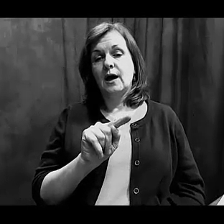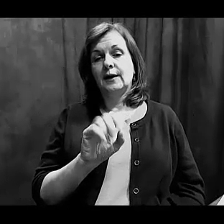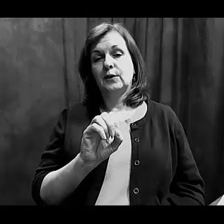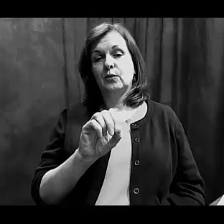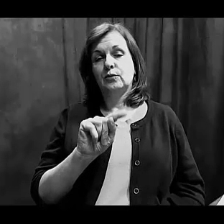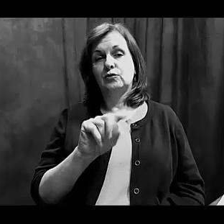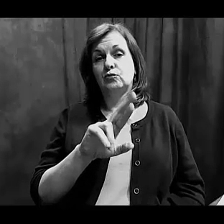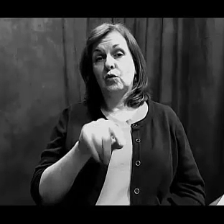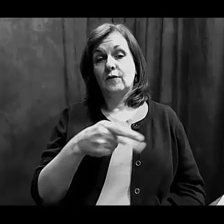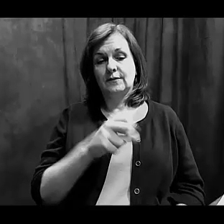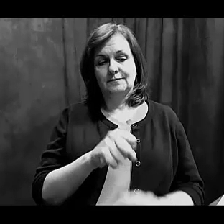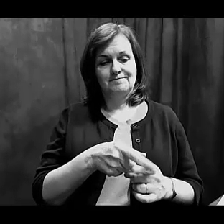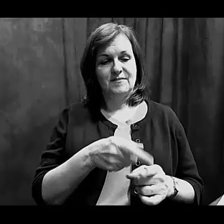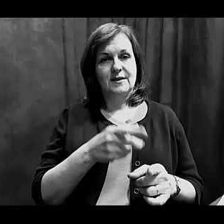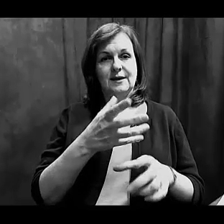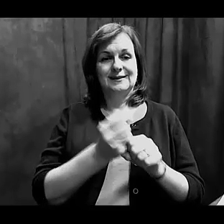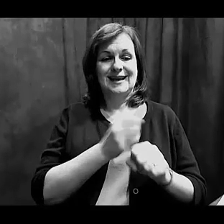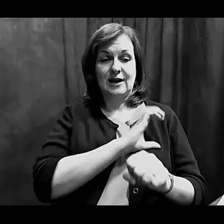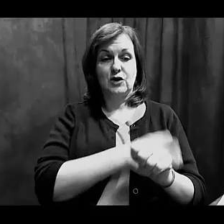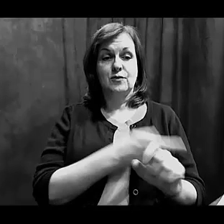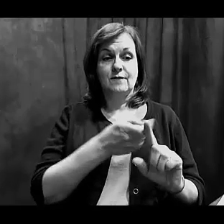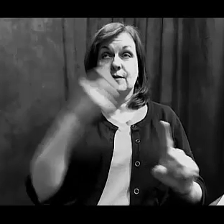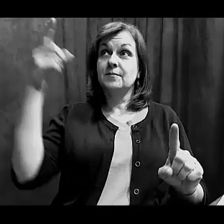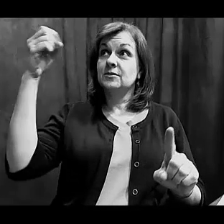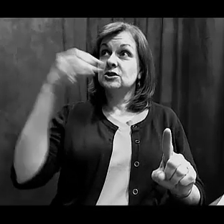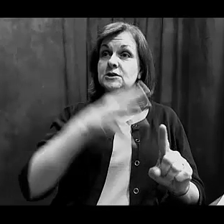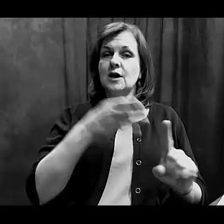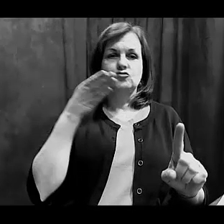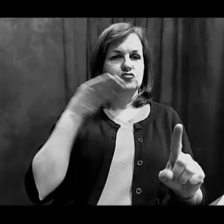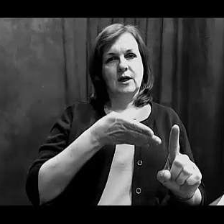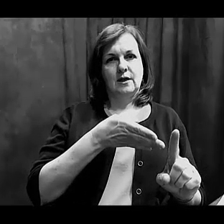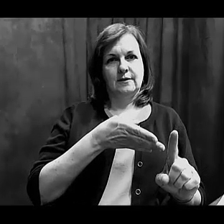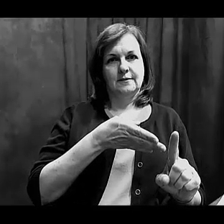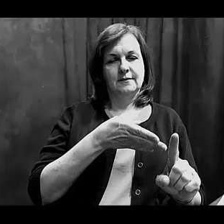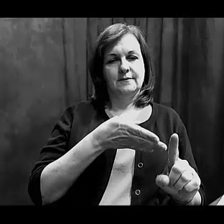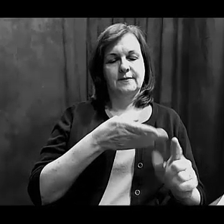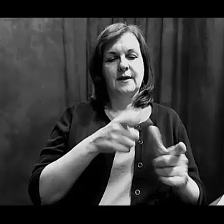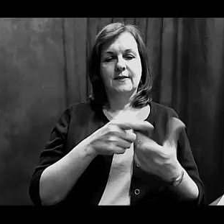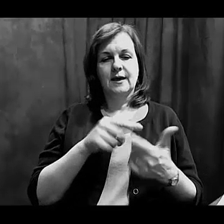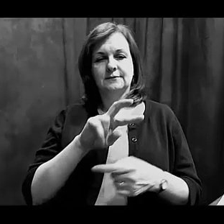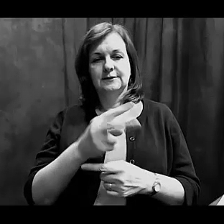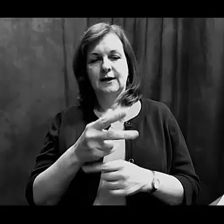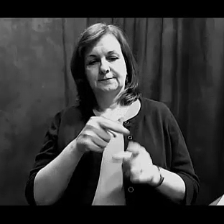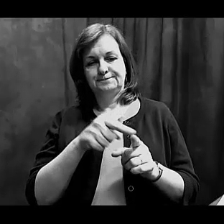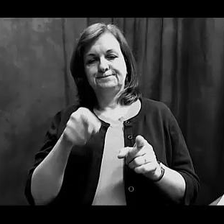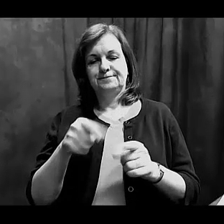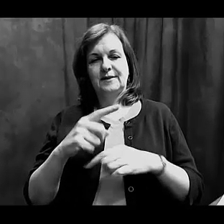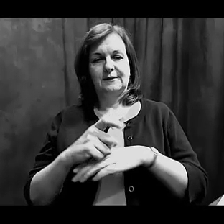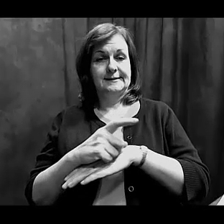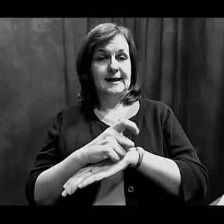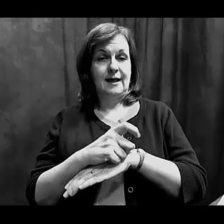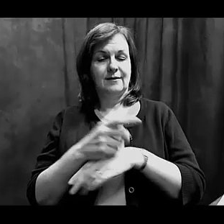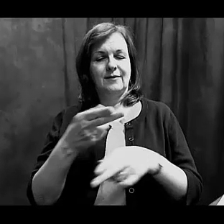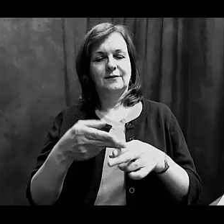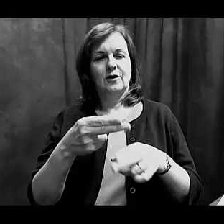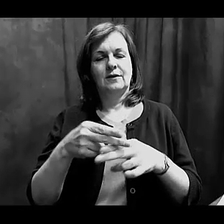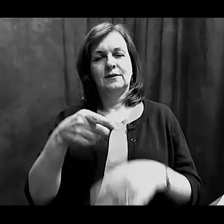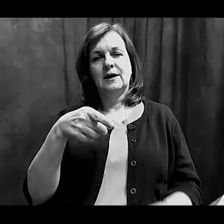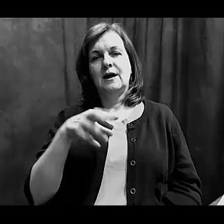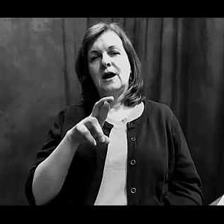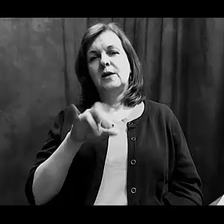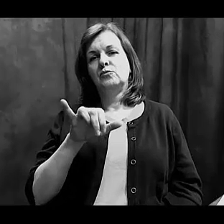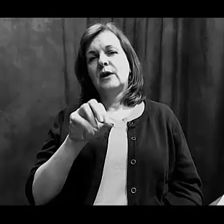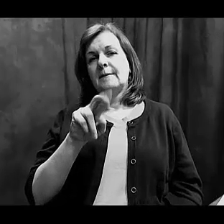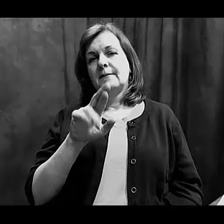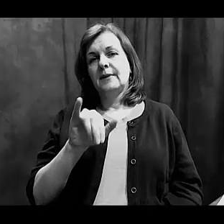our autotrophs, so they're going to use the sun directly. And then when we look at primary consumers, such as the